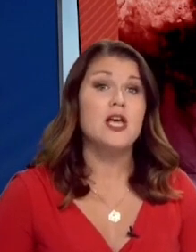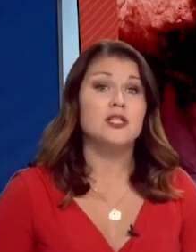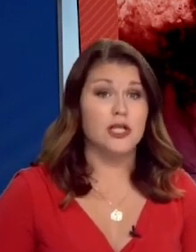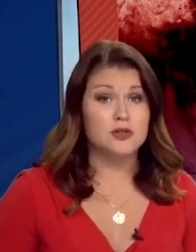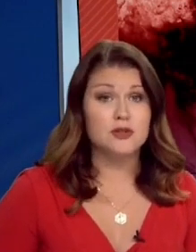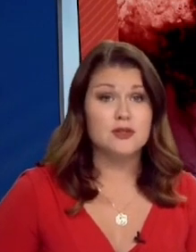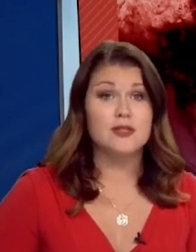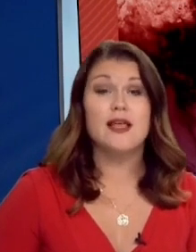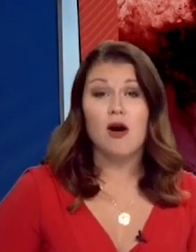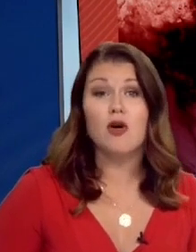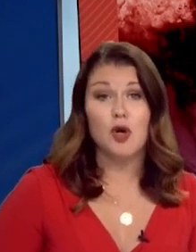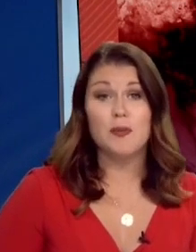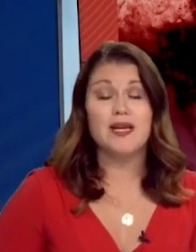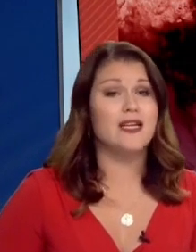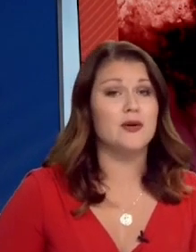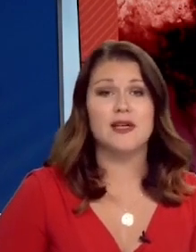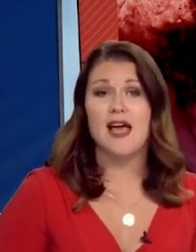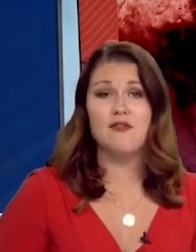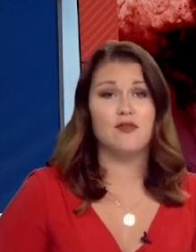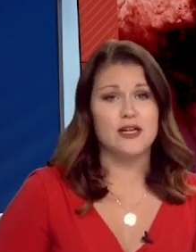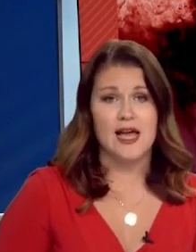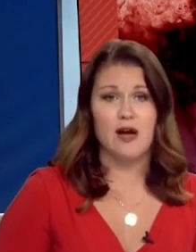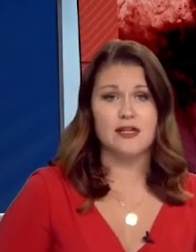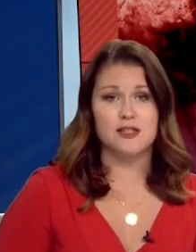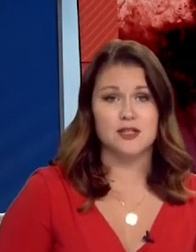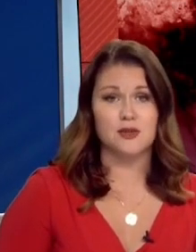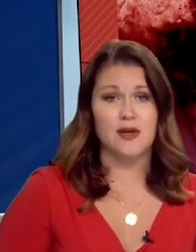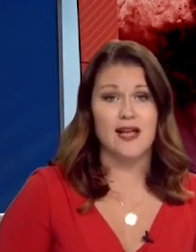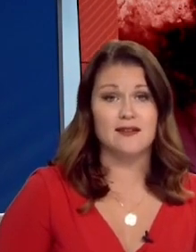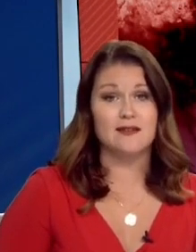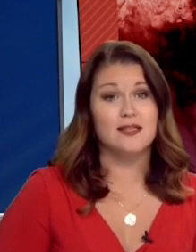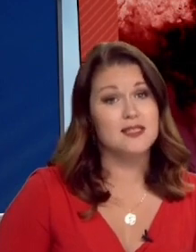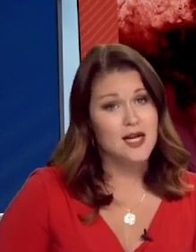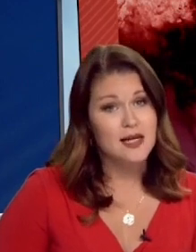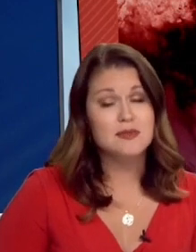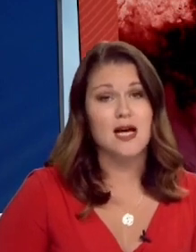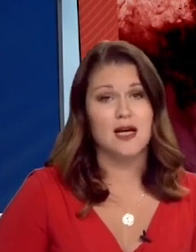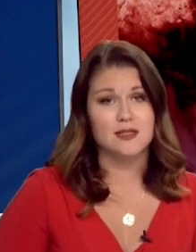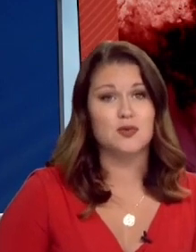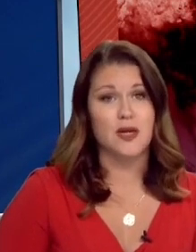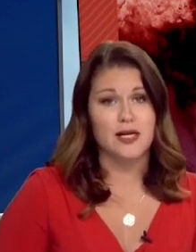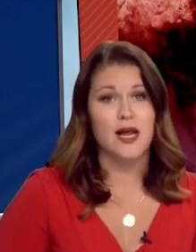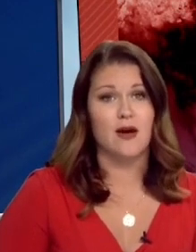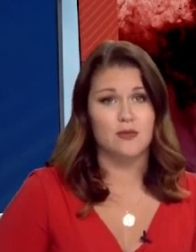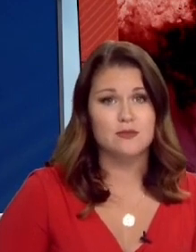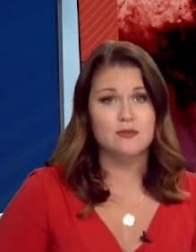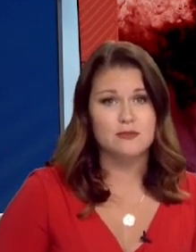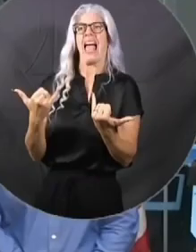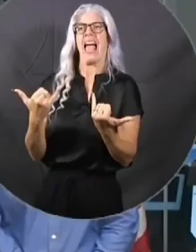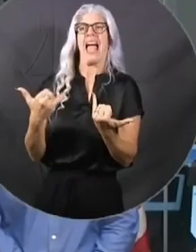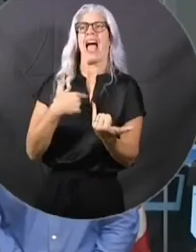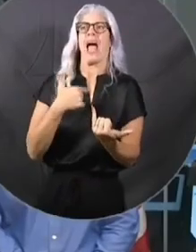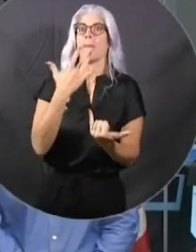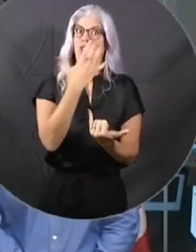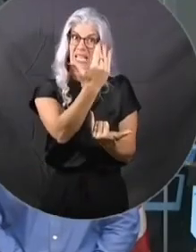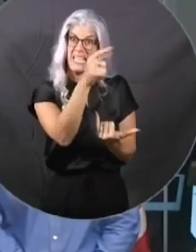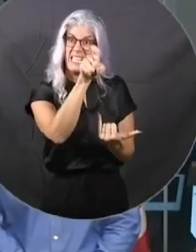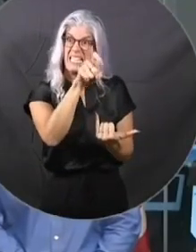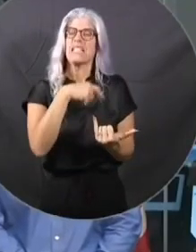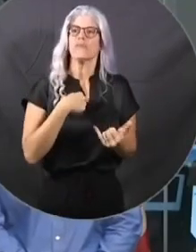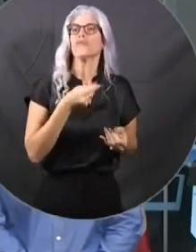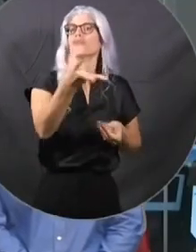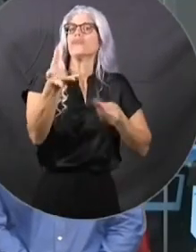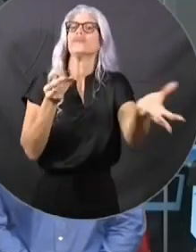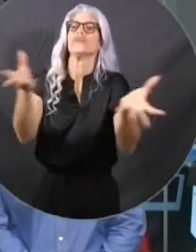preparation. Shelters, they are open in nearly every county, too, and the time to act is right now. You need